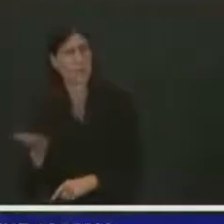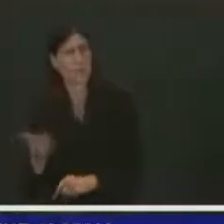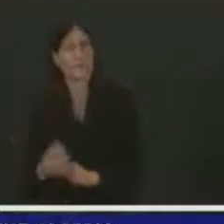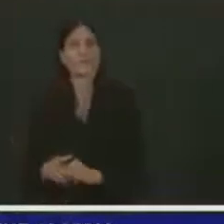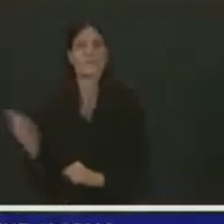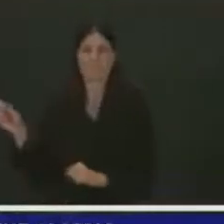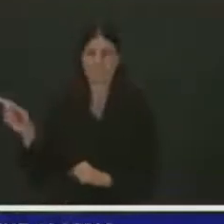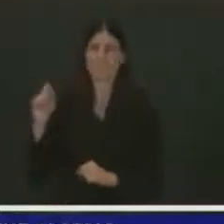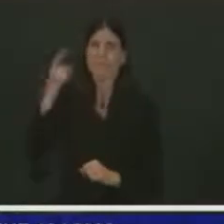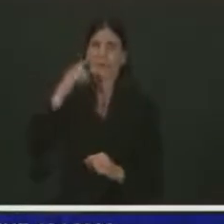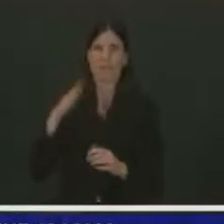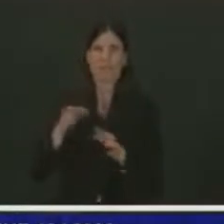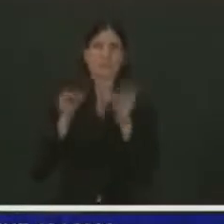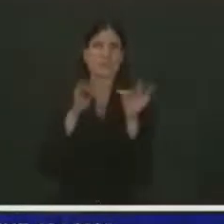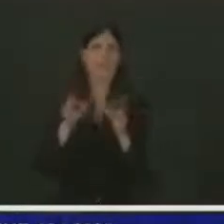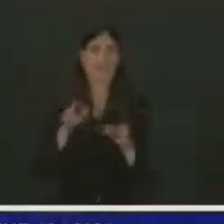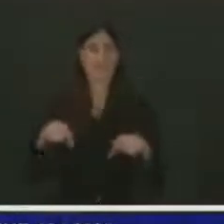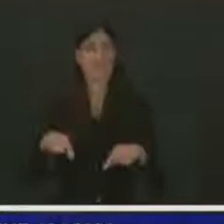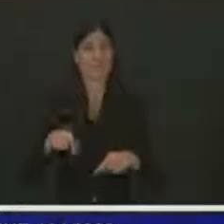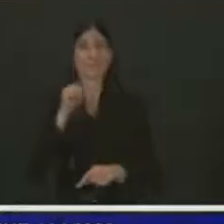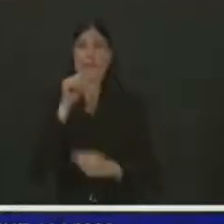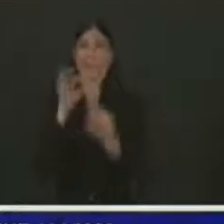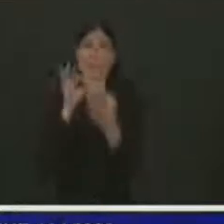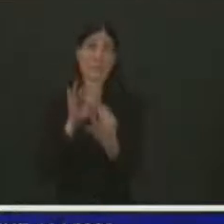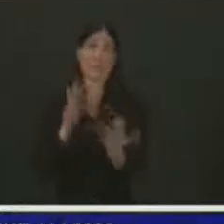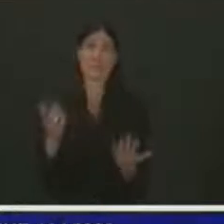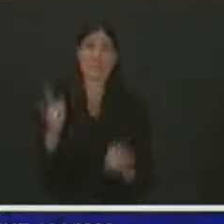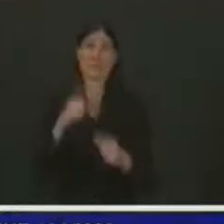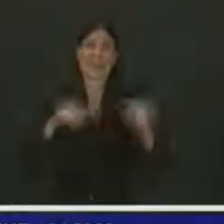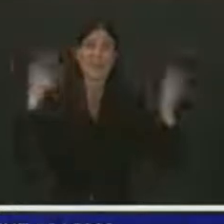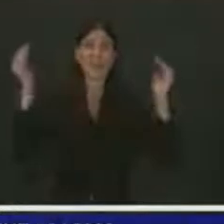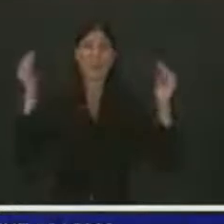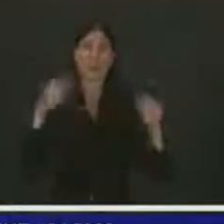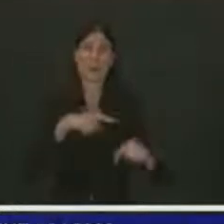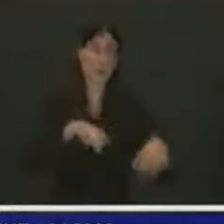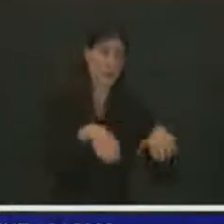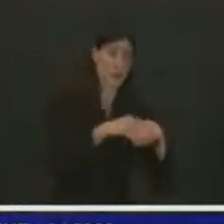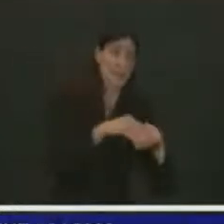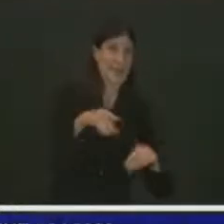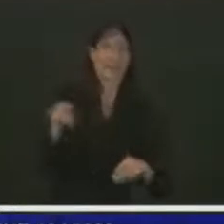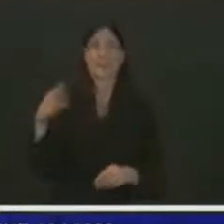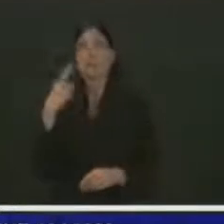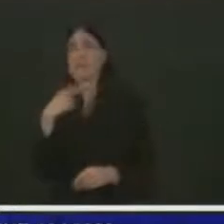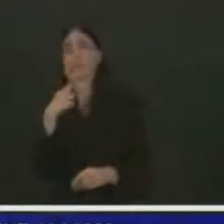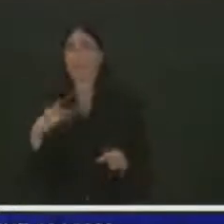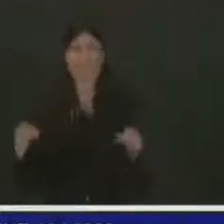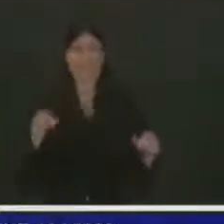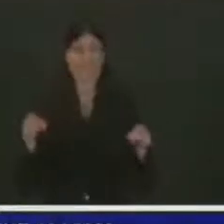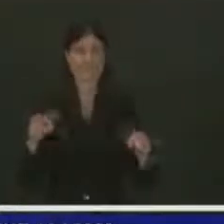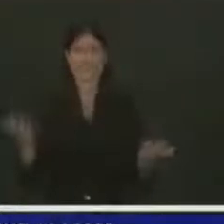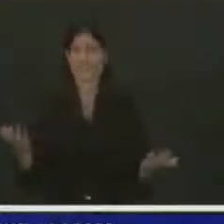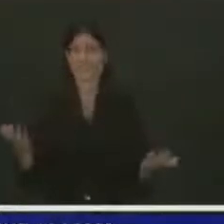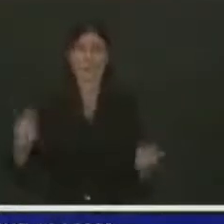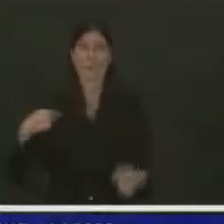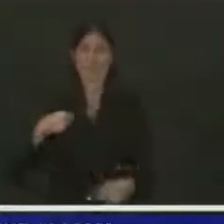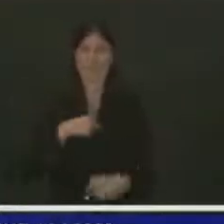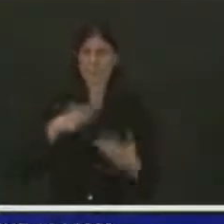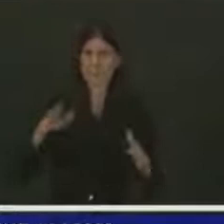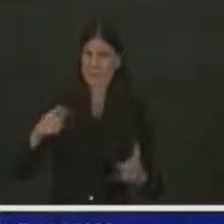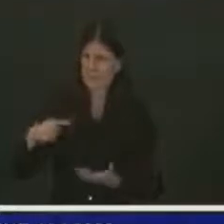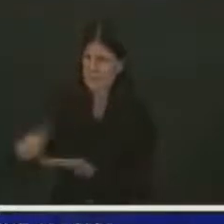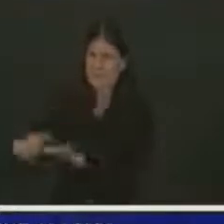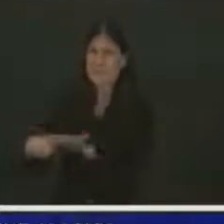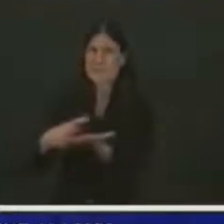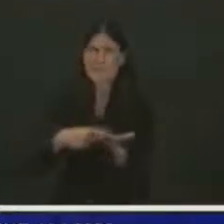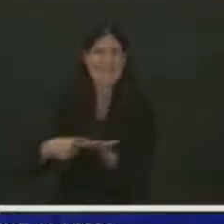we debated this endlessly, actually, this exact question, and here's where we came down. There's a difference